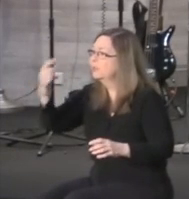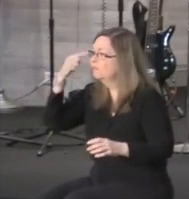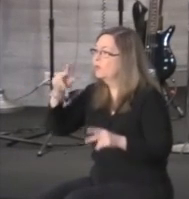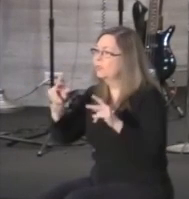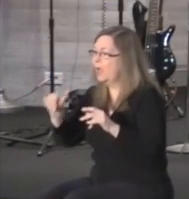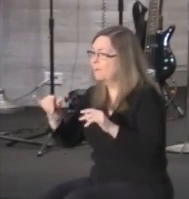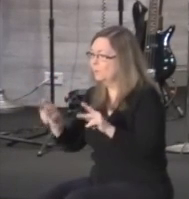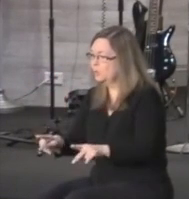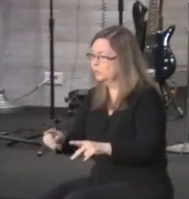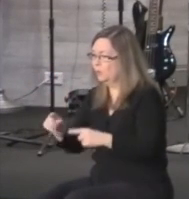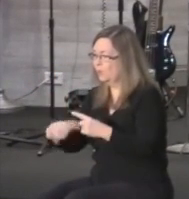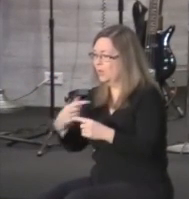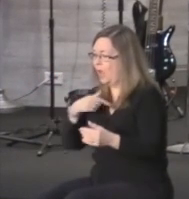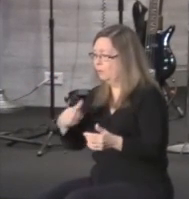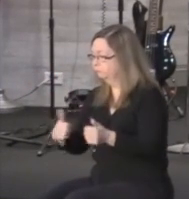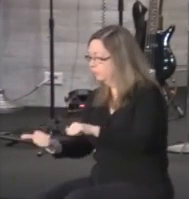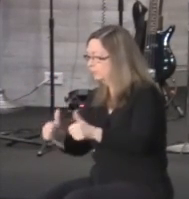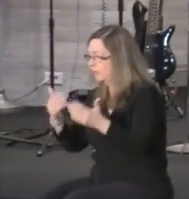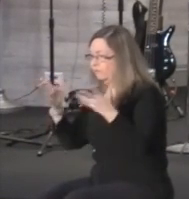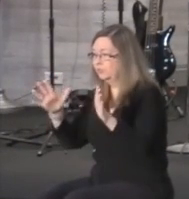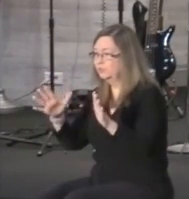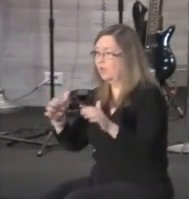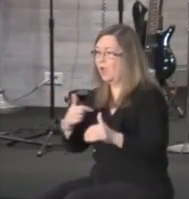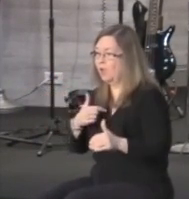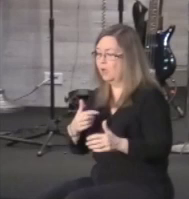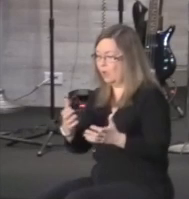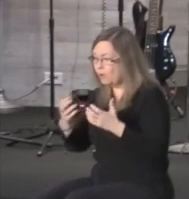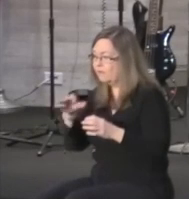baptistry. I followed whoever I could follow until I found the one I wanted to follow.